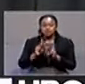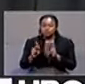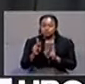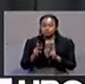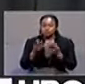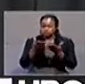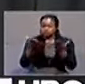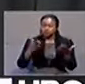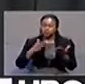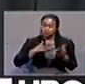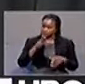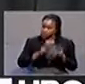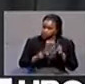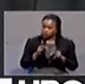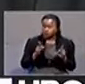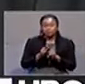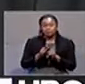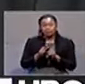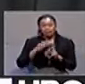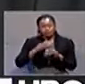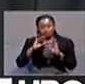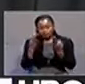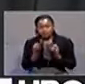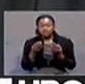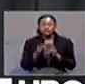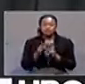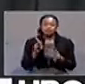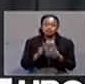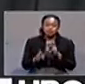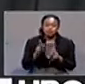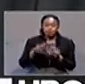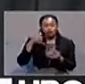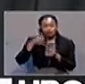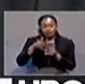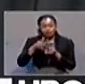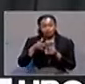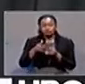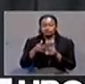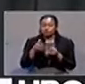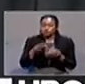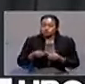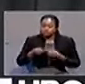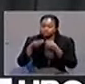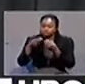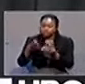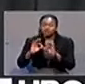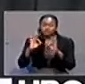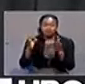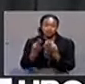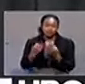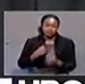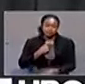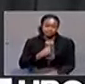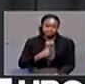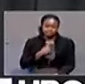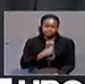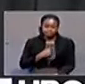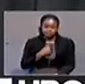my family and the people of Kabale, send our condolences to the family, to the